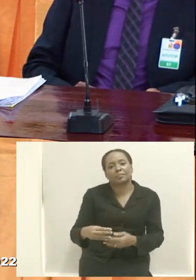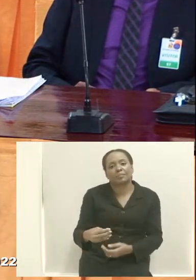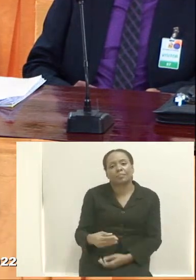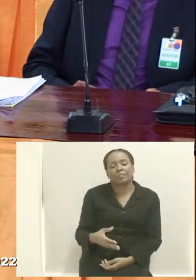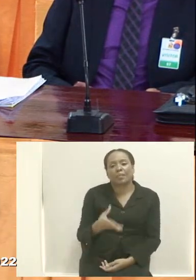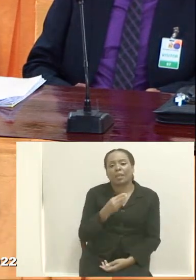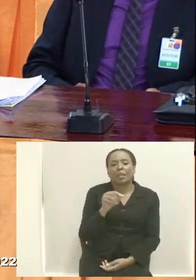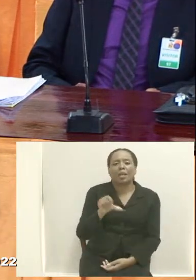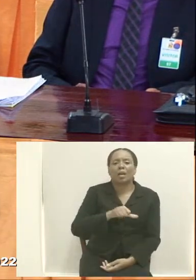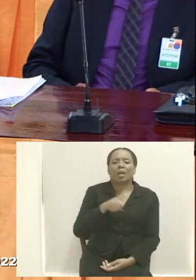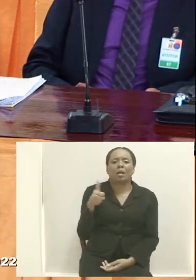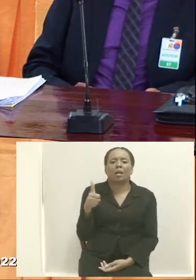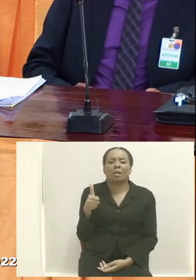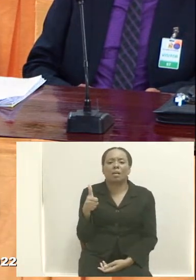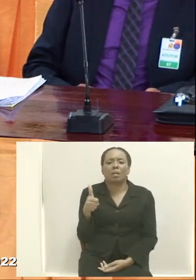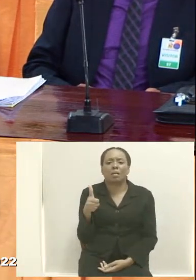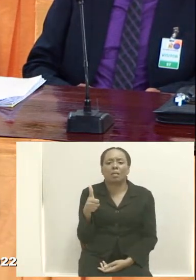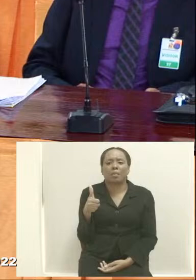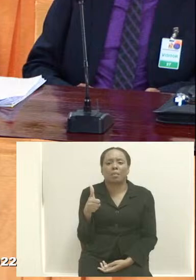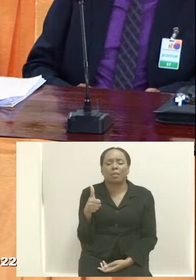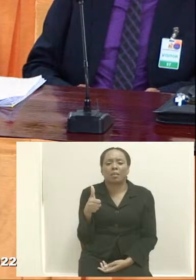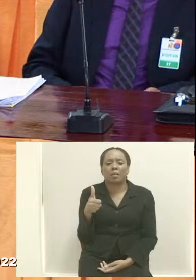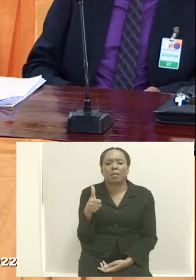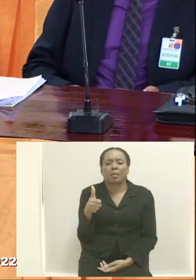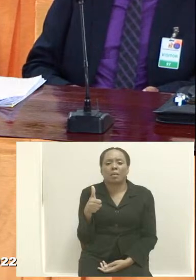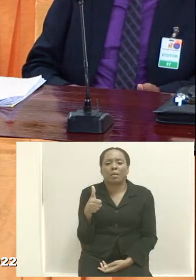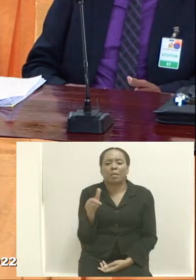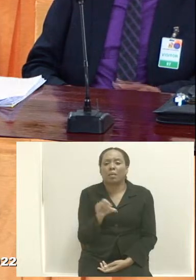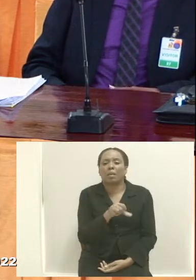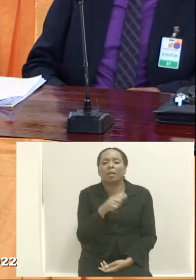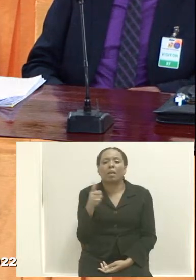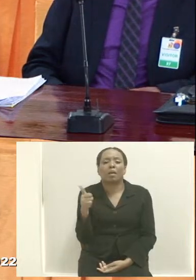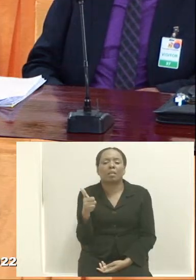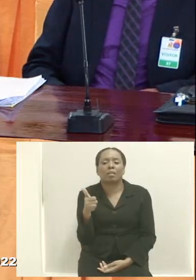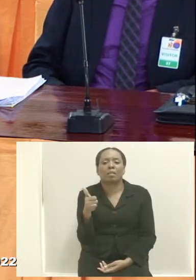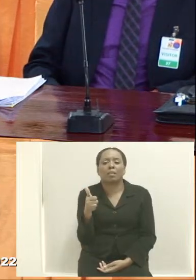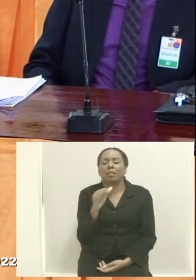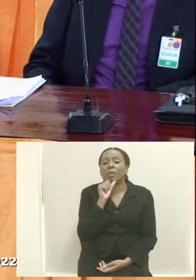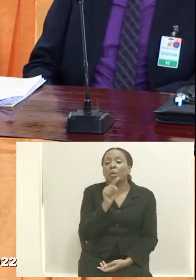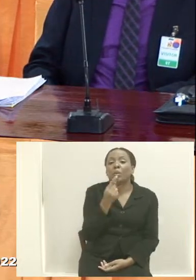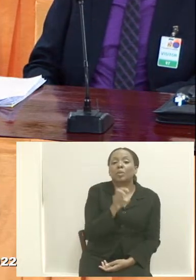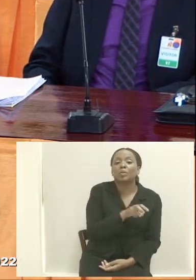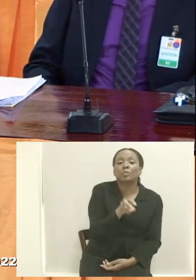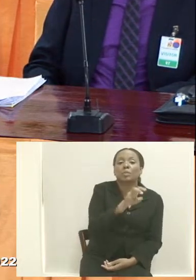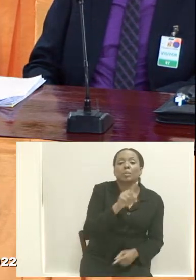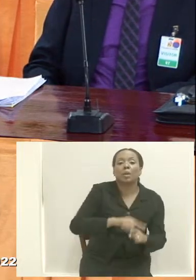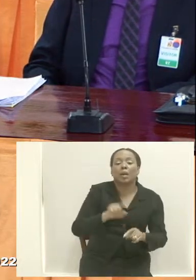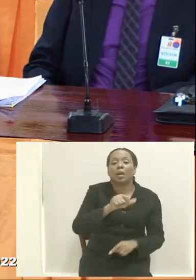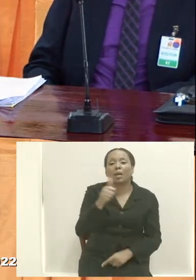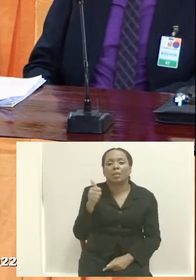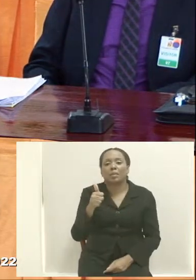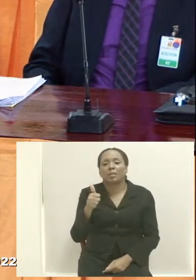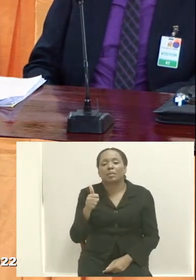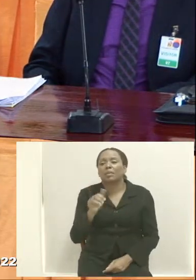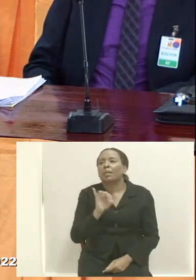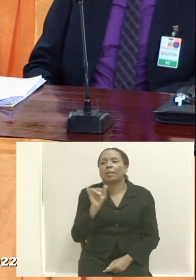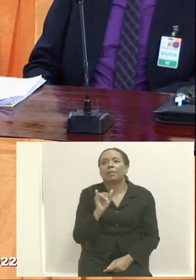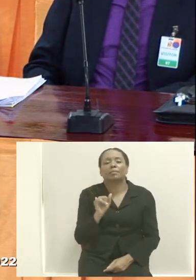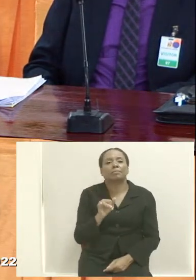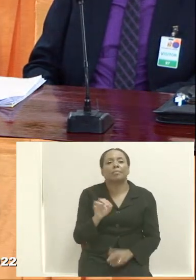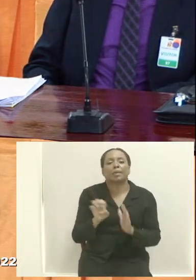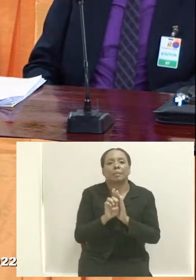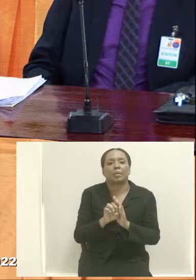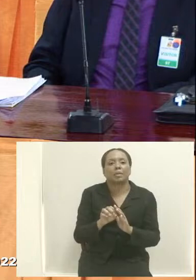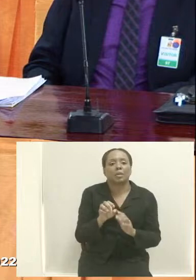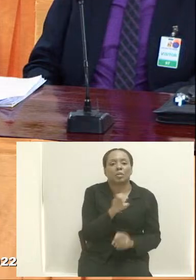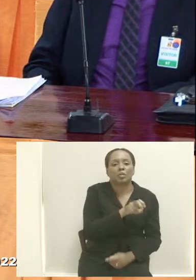the tourism impetus being associated with them. So for example, the linkage between tourism and culture is abundantly clear. The linkage